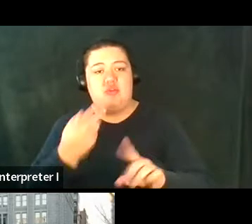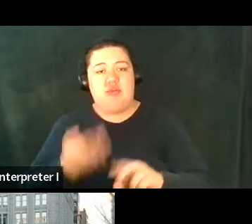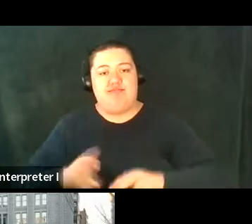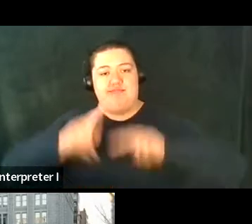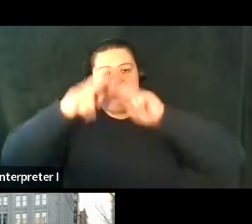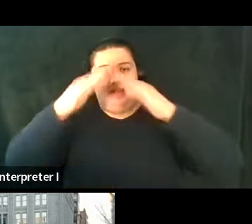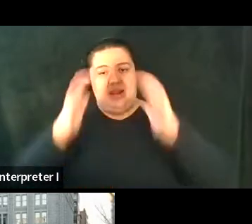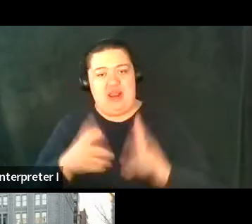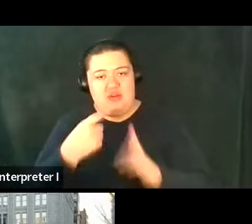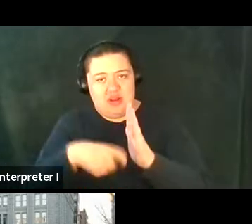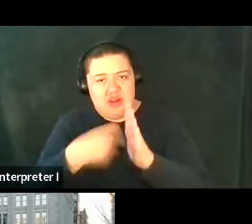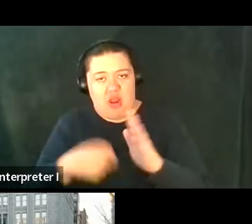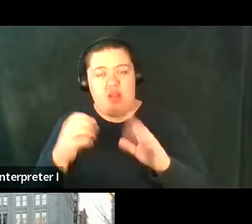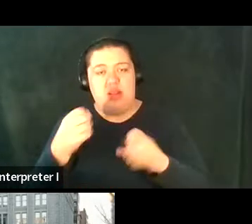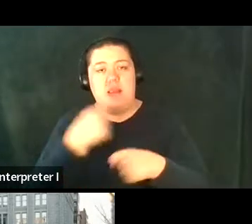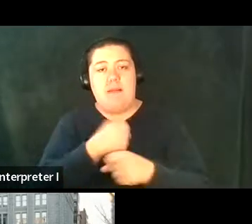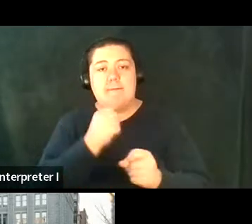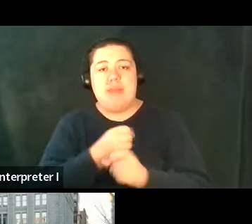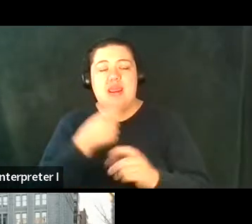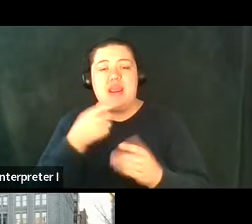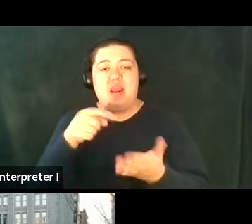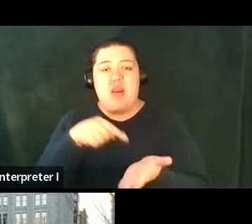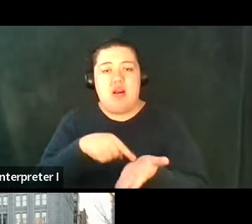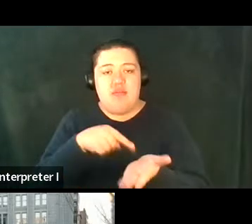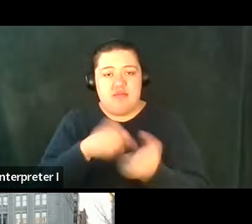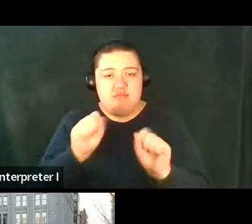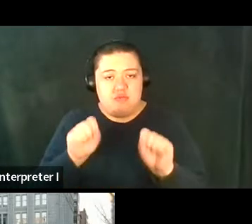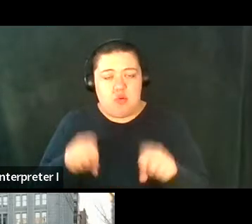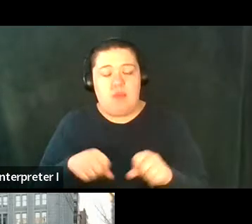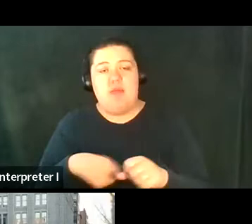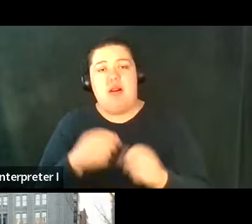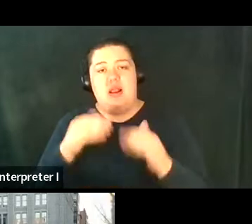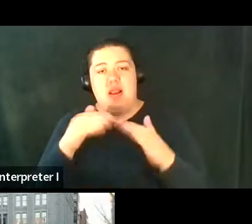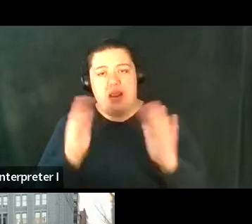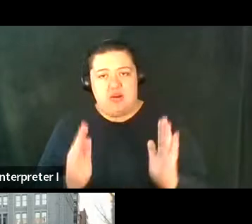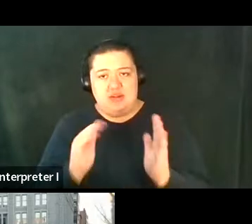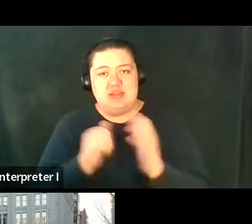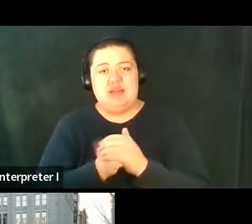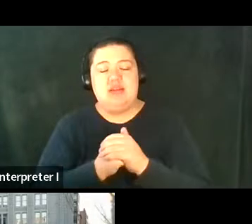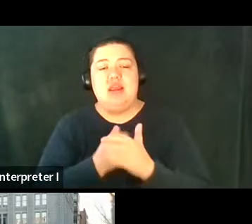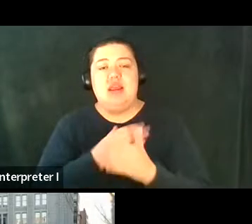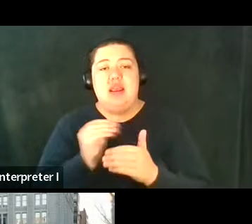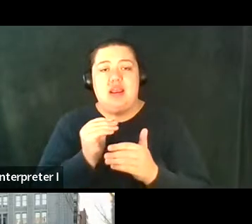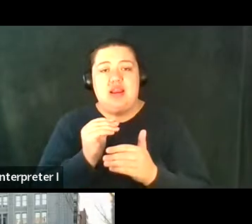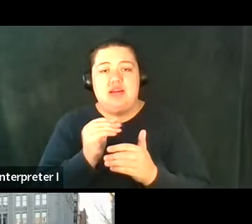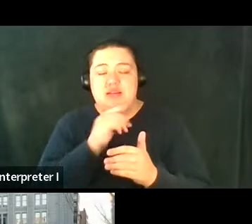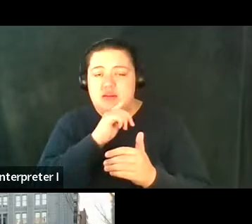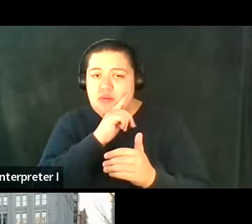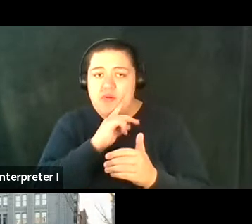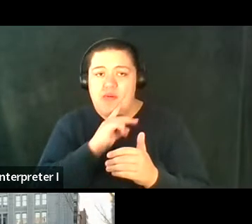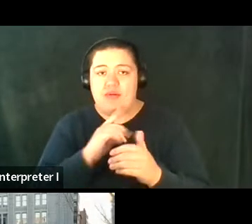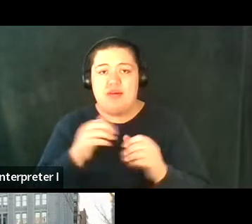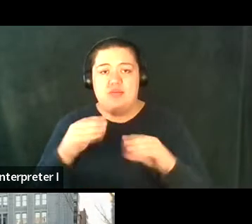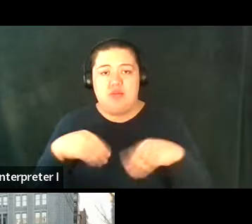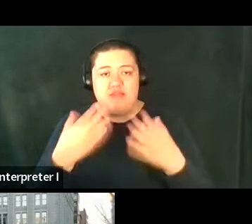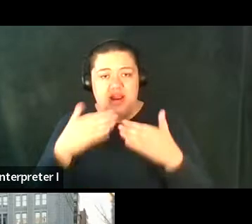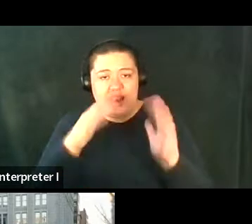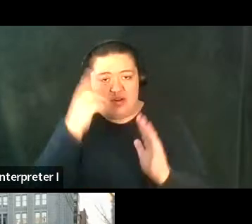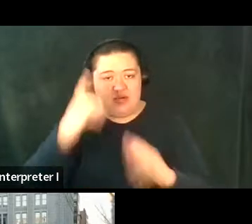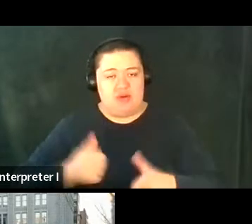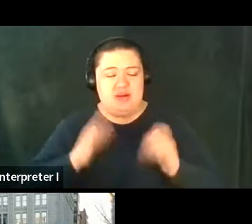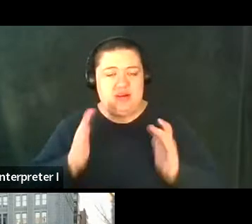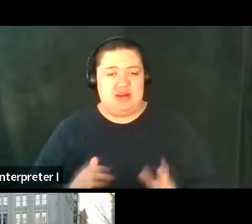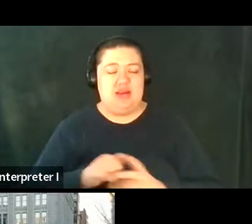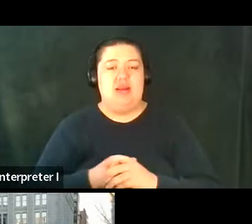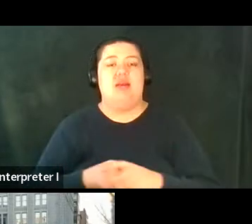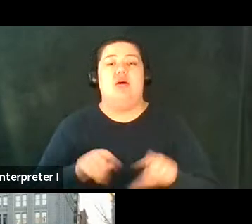and preserving affordable rental housing, and managing systems to resolve disputes between housing providers and tenants. The division also